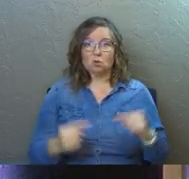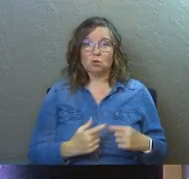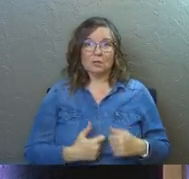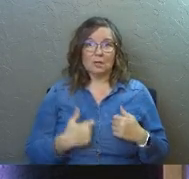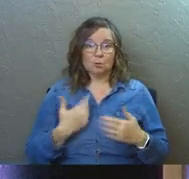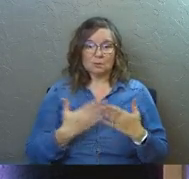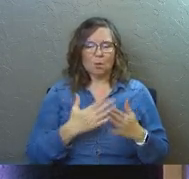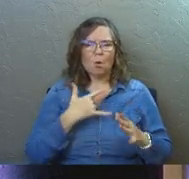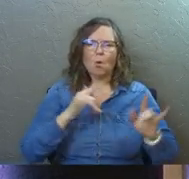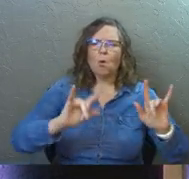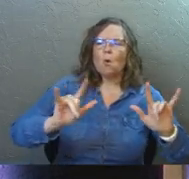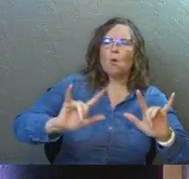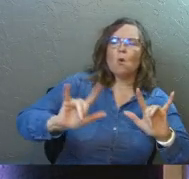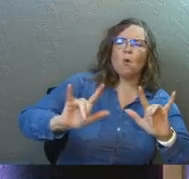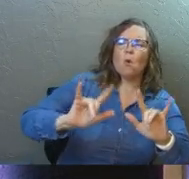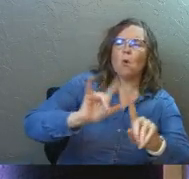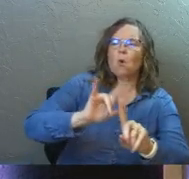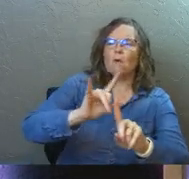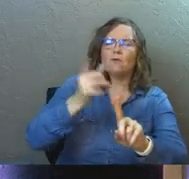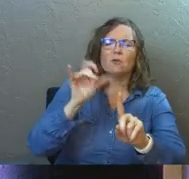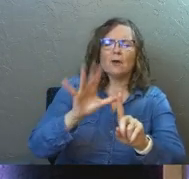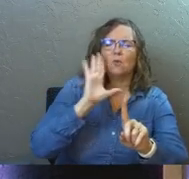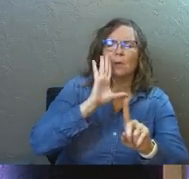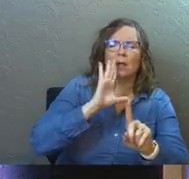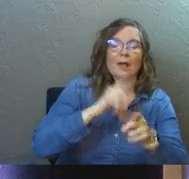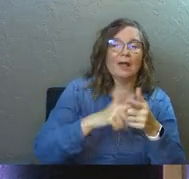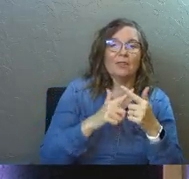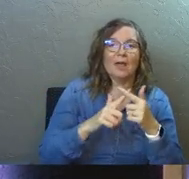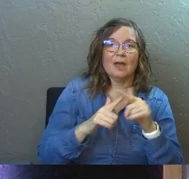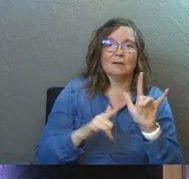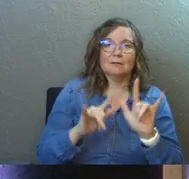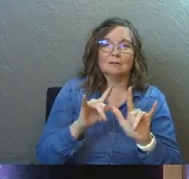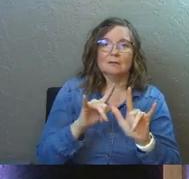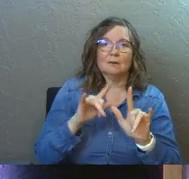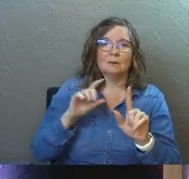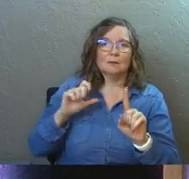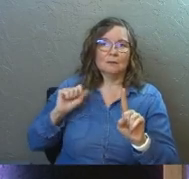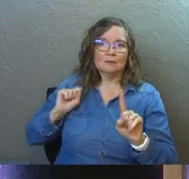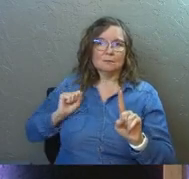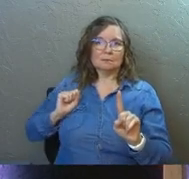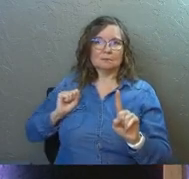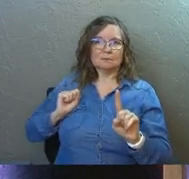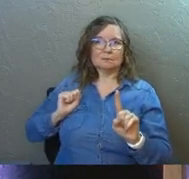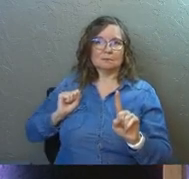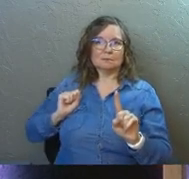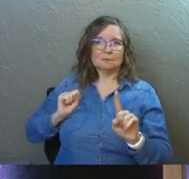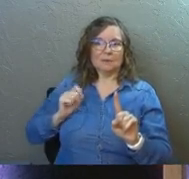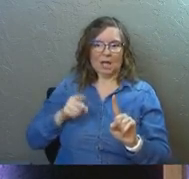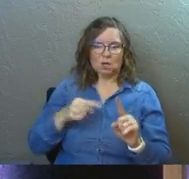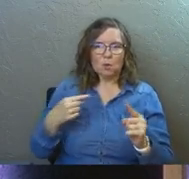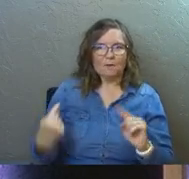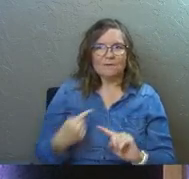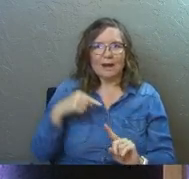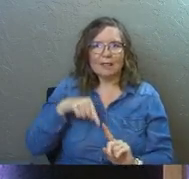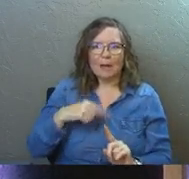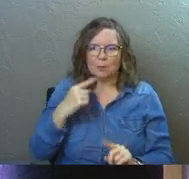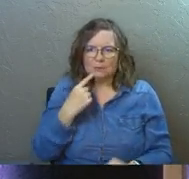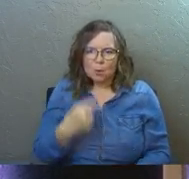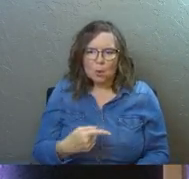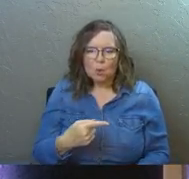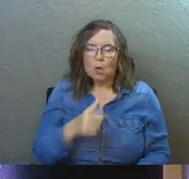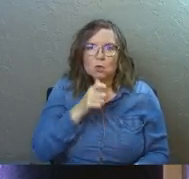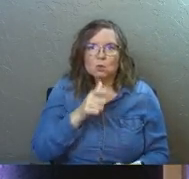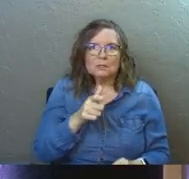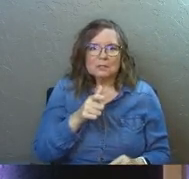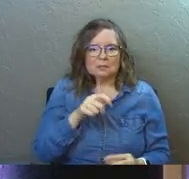someone claimed that they would love you forever and then didn't. And you offended them, or you disappointed them, or